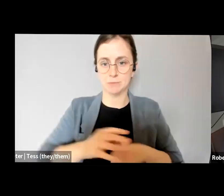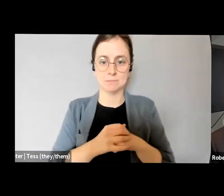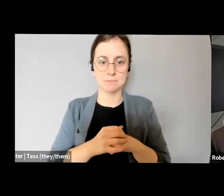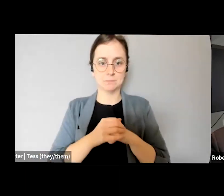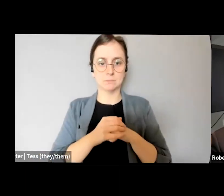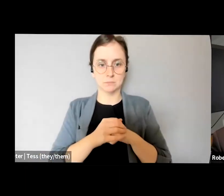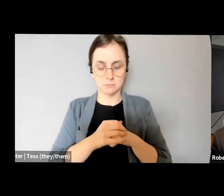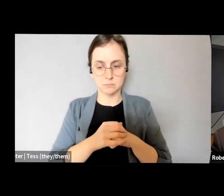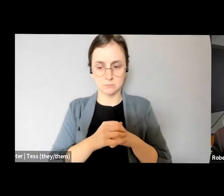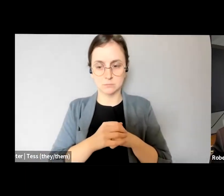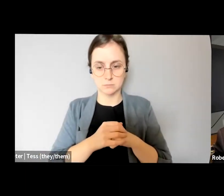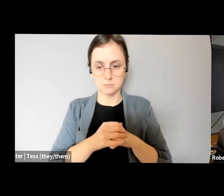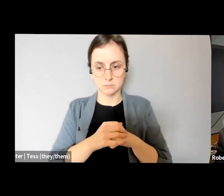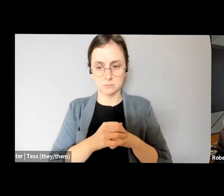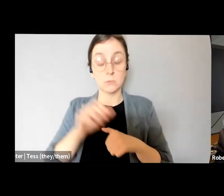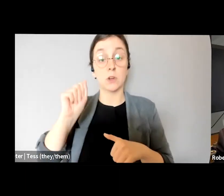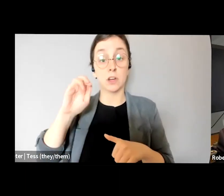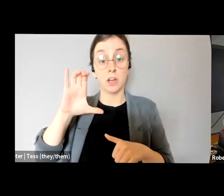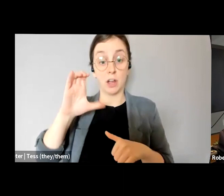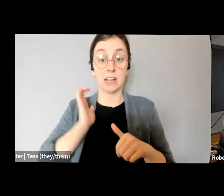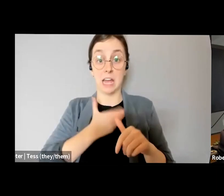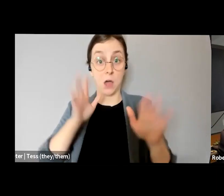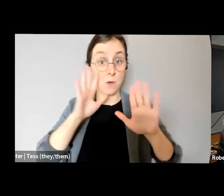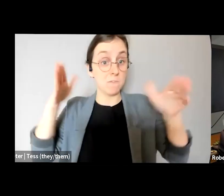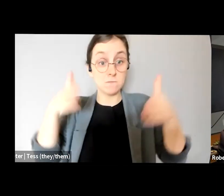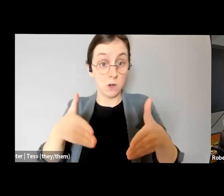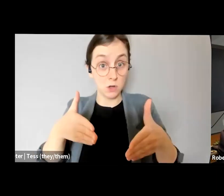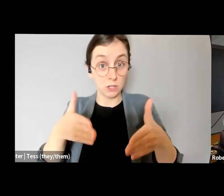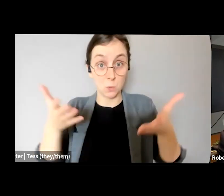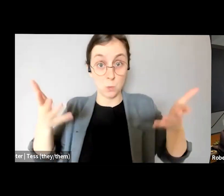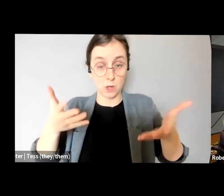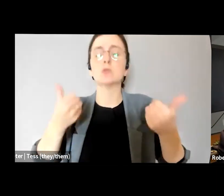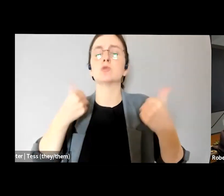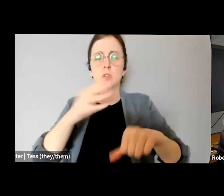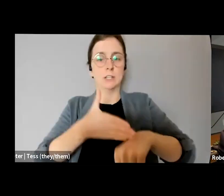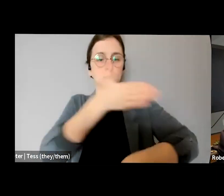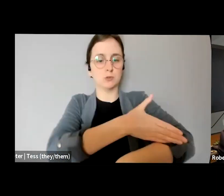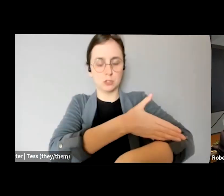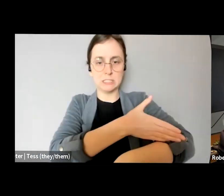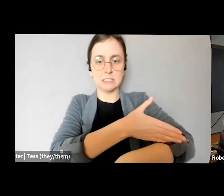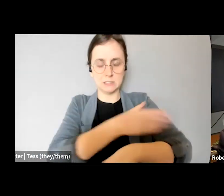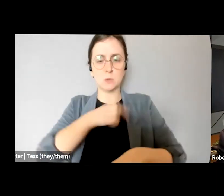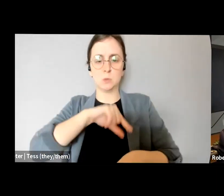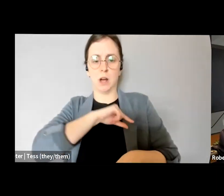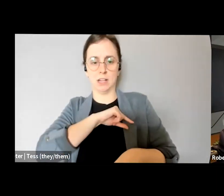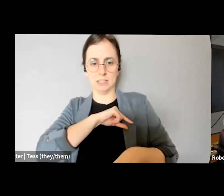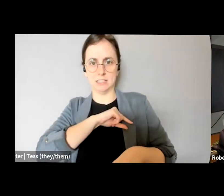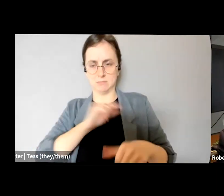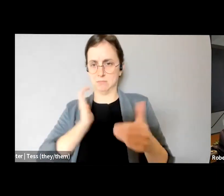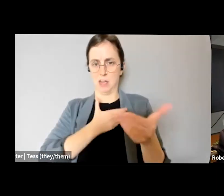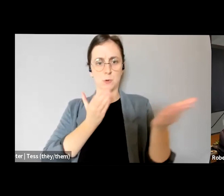Now, ARC's focus has really been on trying to increase the quality of services.